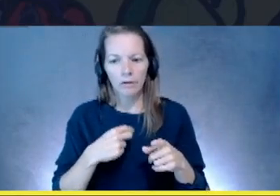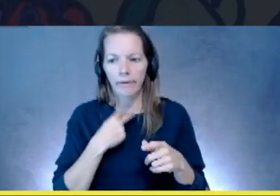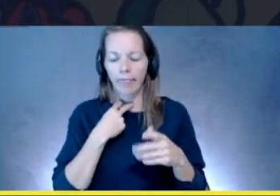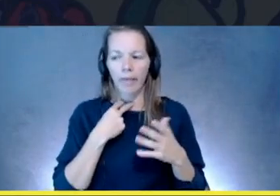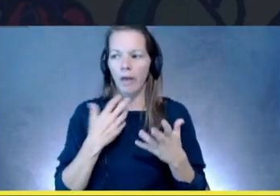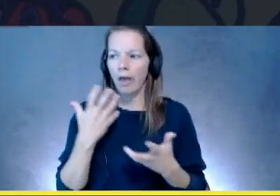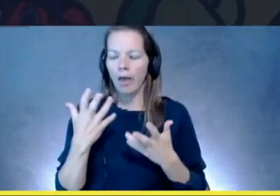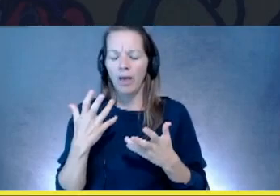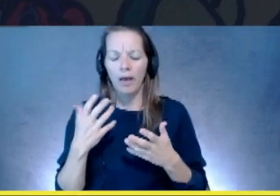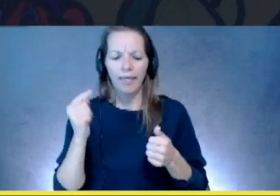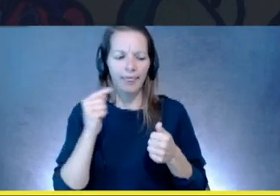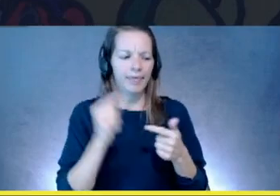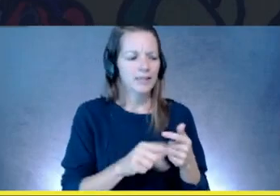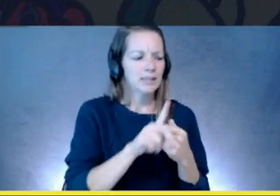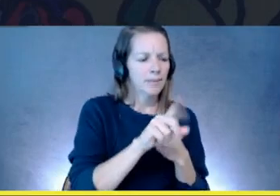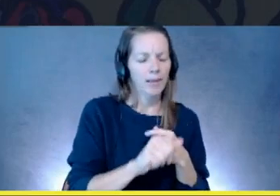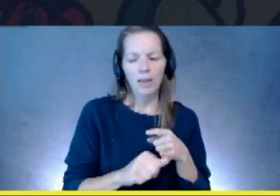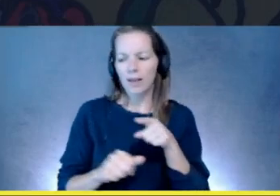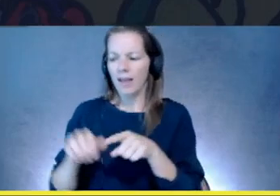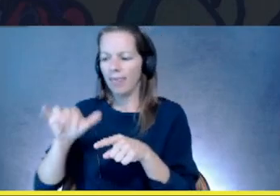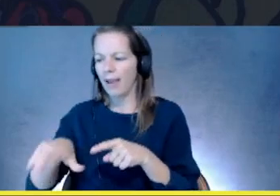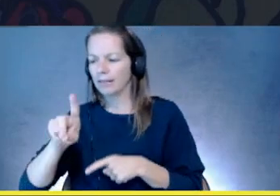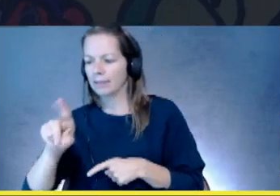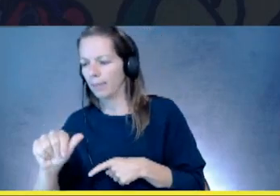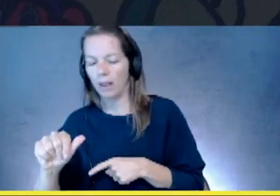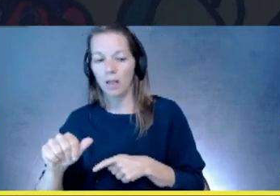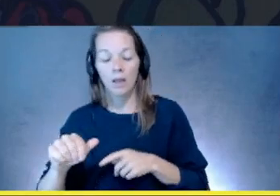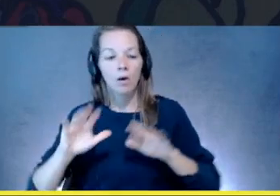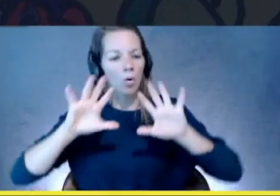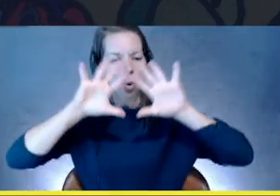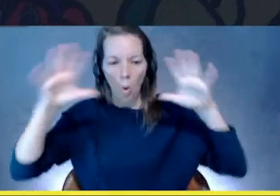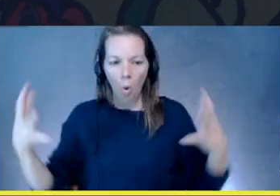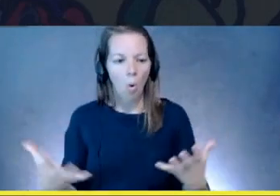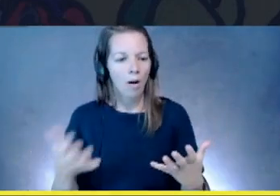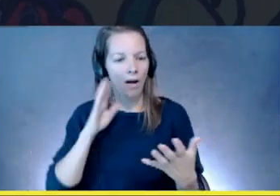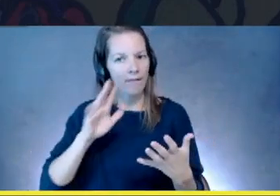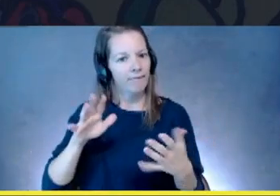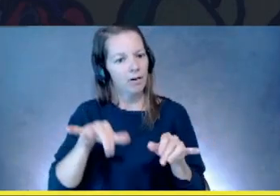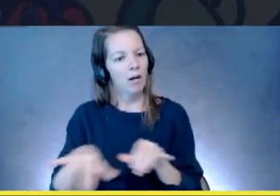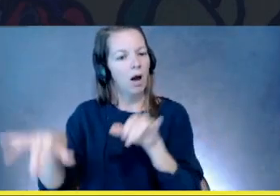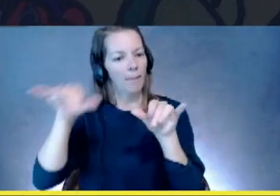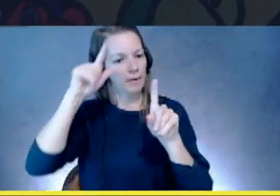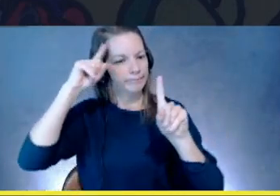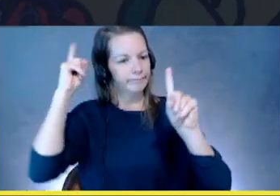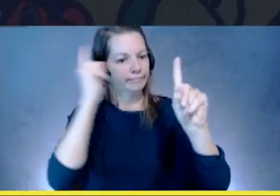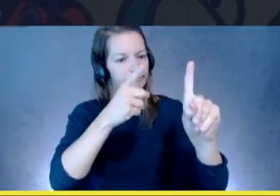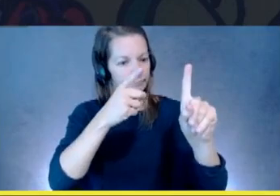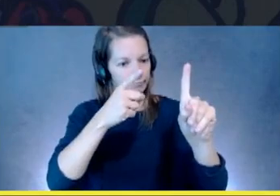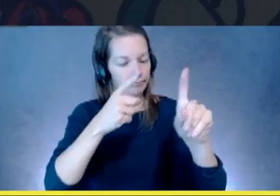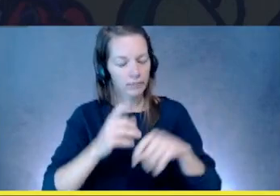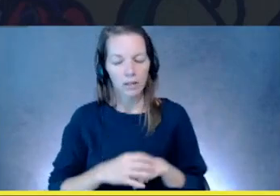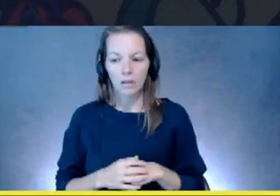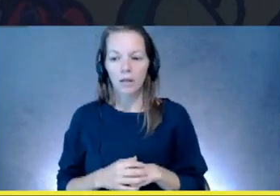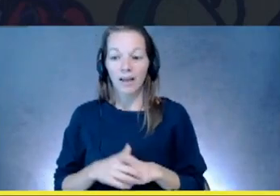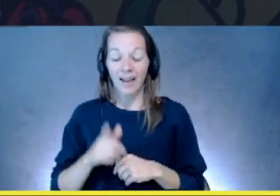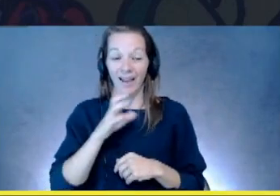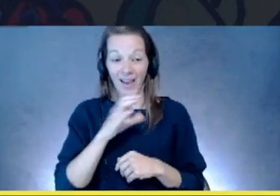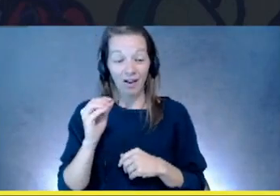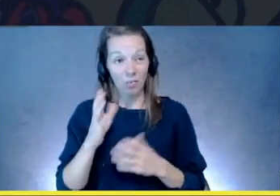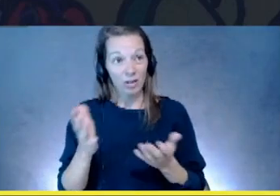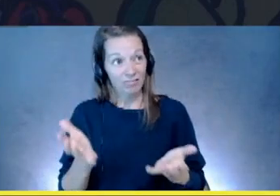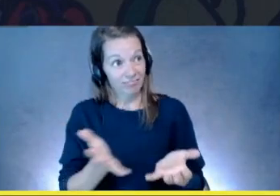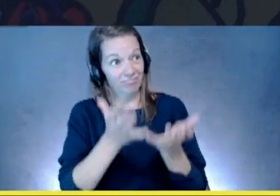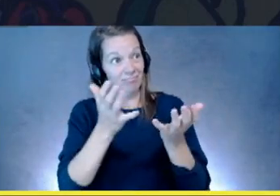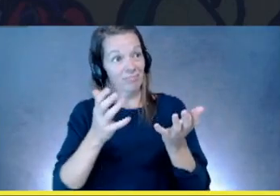this disability or that disability. We just said we all have a common cause. And we actually were able to get legislation in the state of